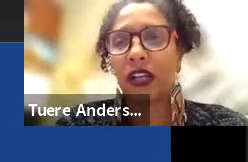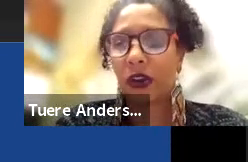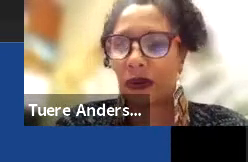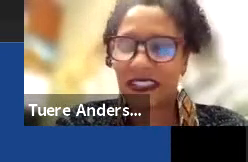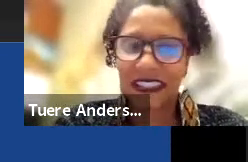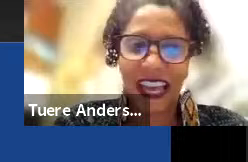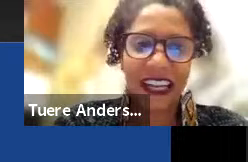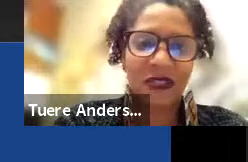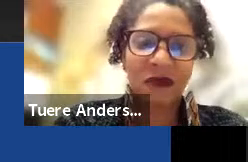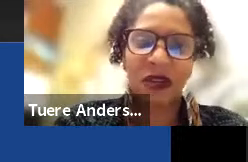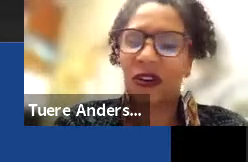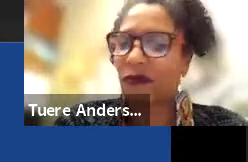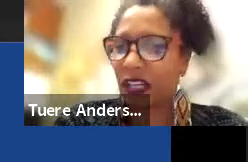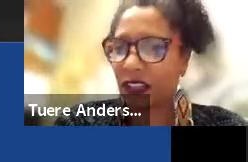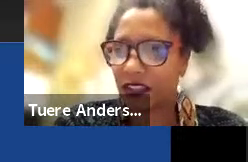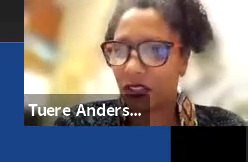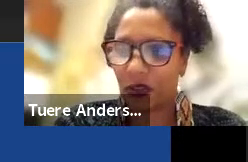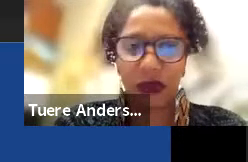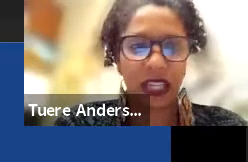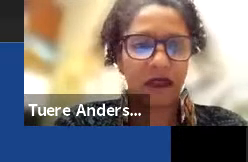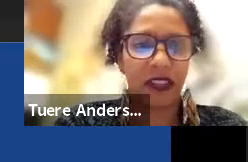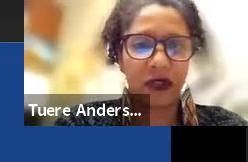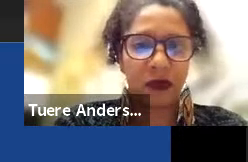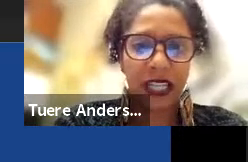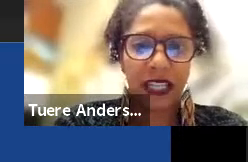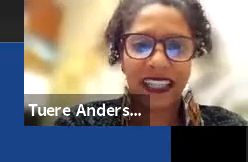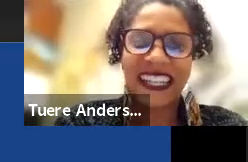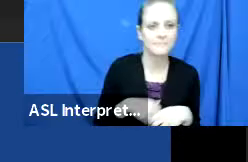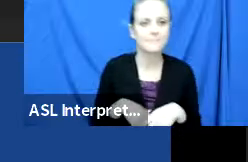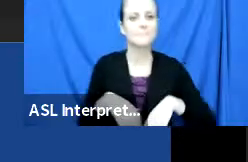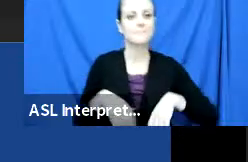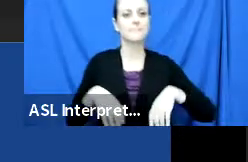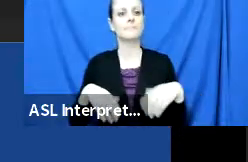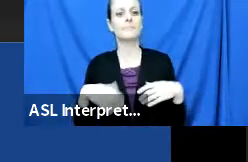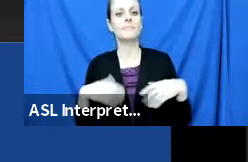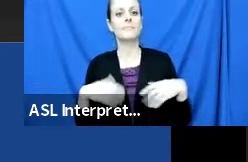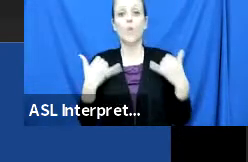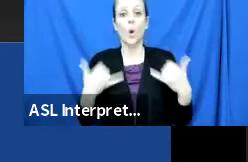So current status, we are finalizing the creative this week.